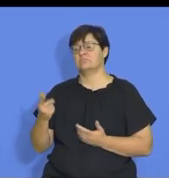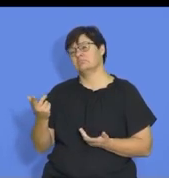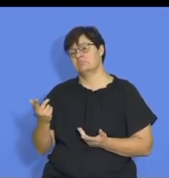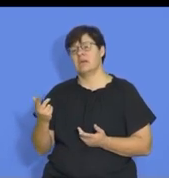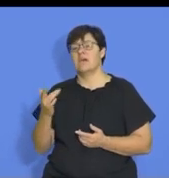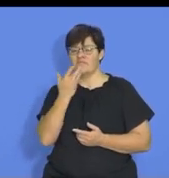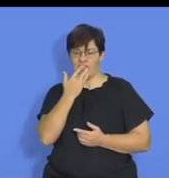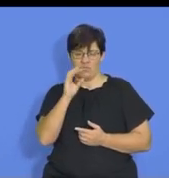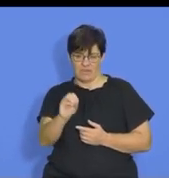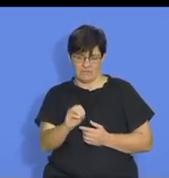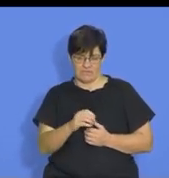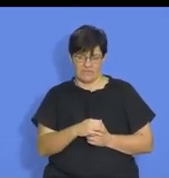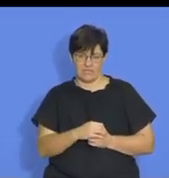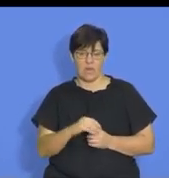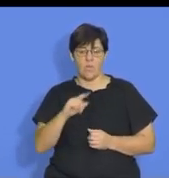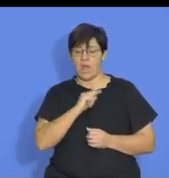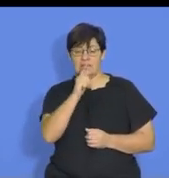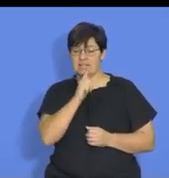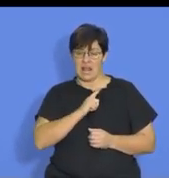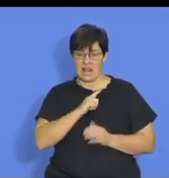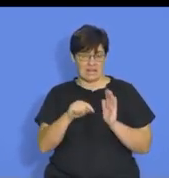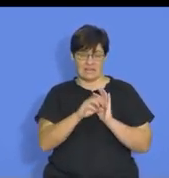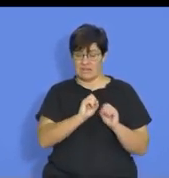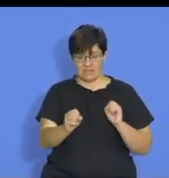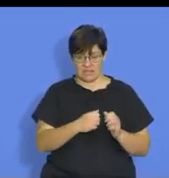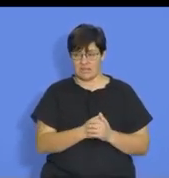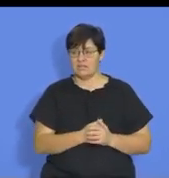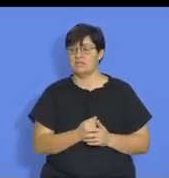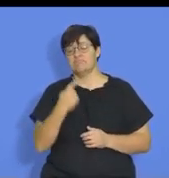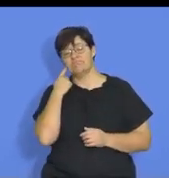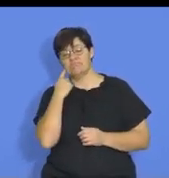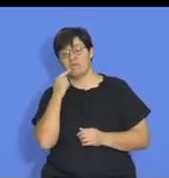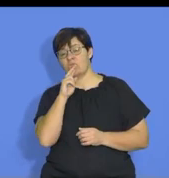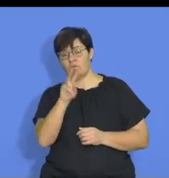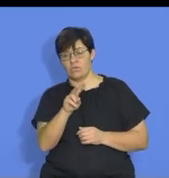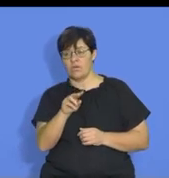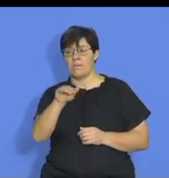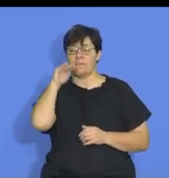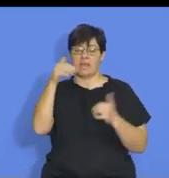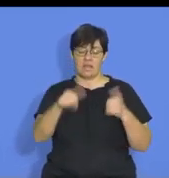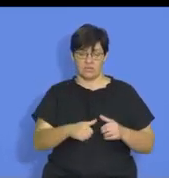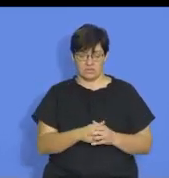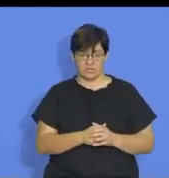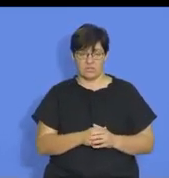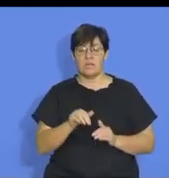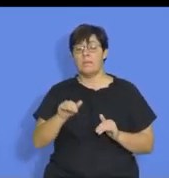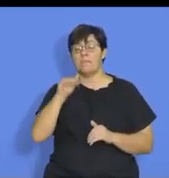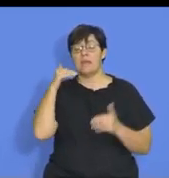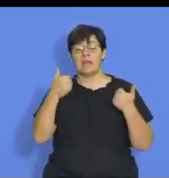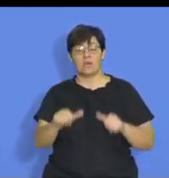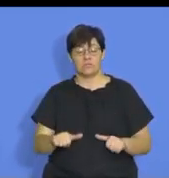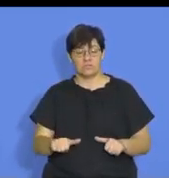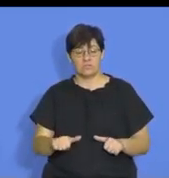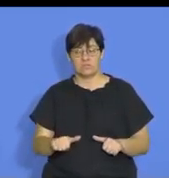and then our bank account, let's assume bank is favorable because we haven't been told it's unfavorable. So if you look at